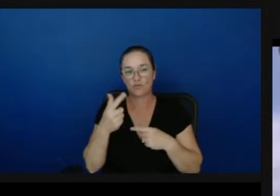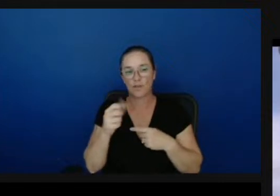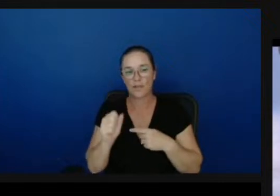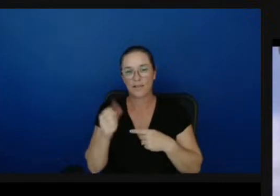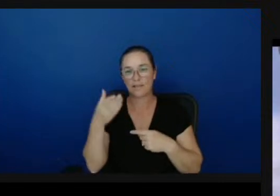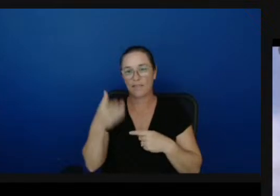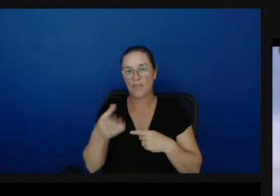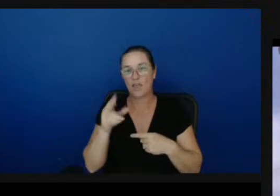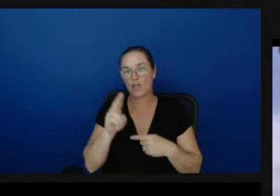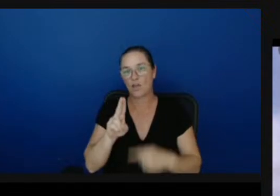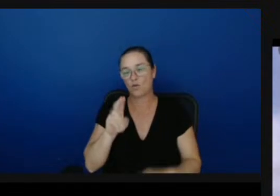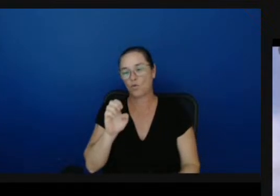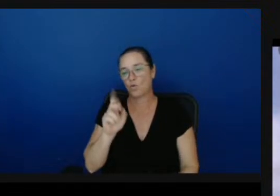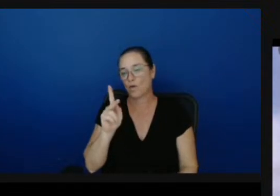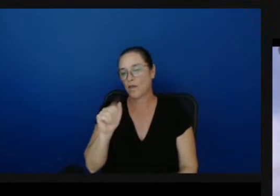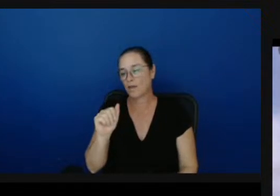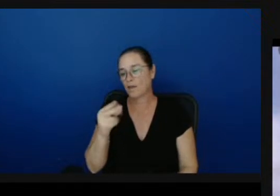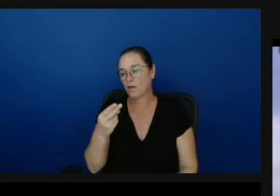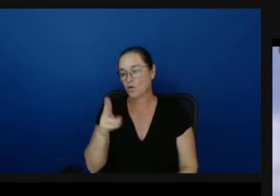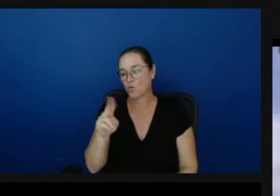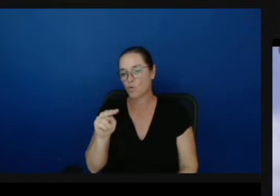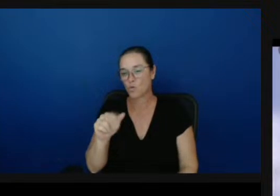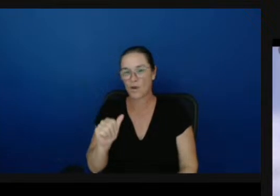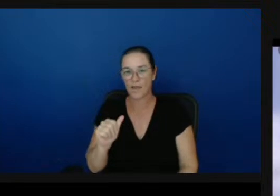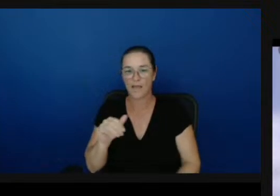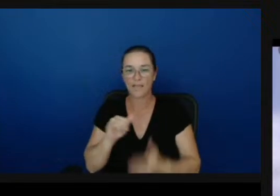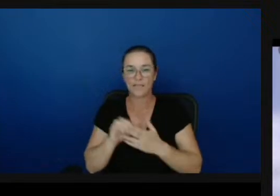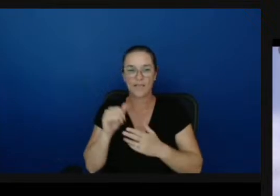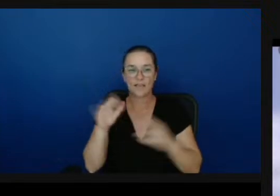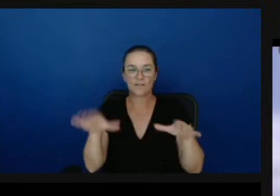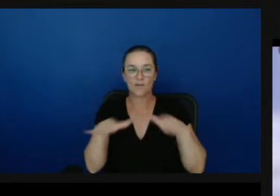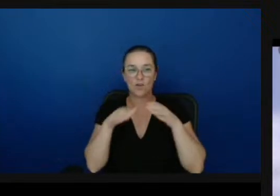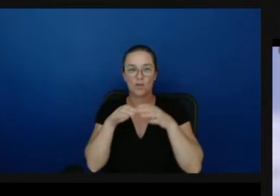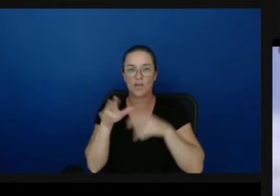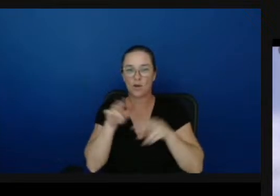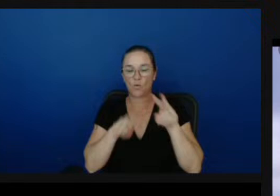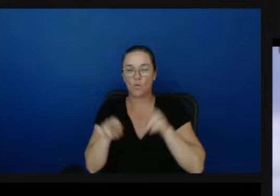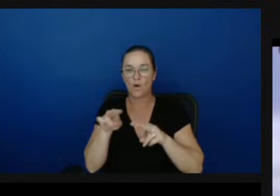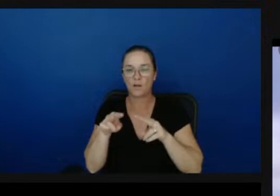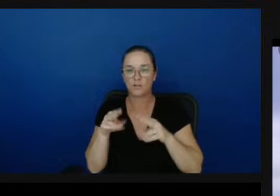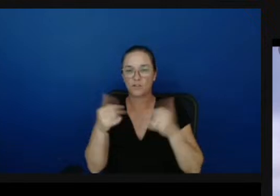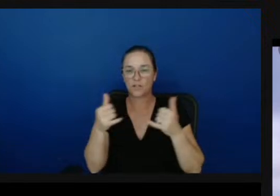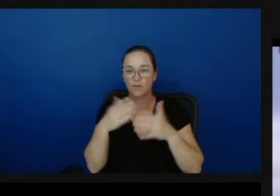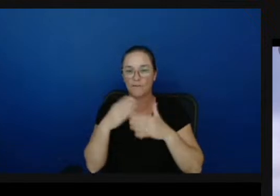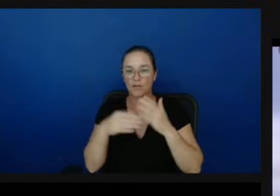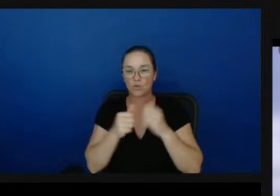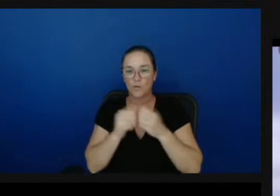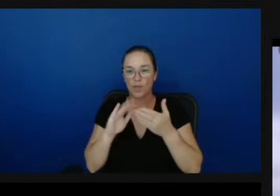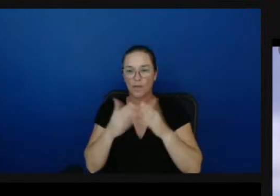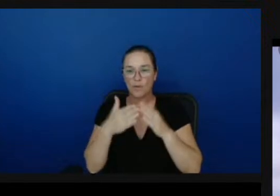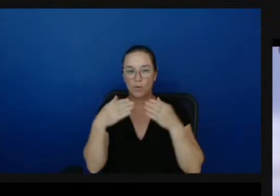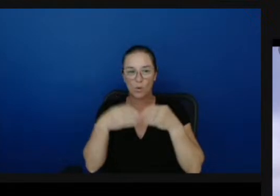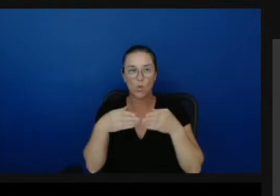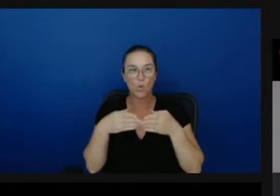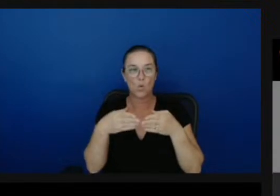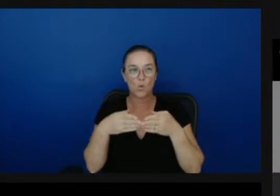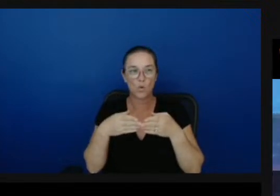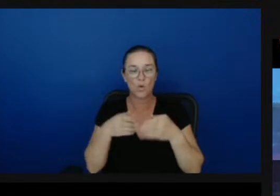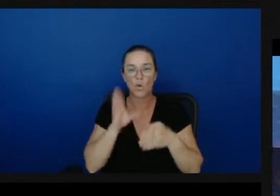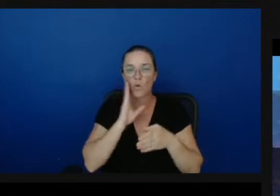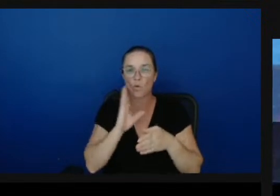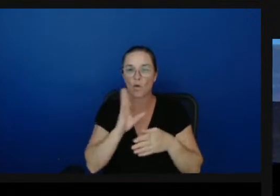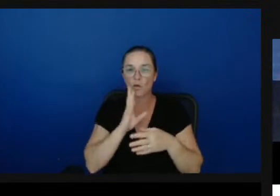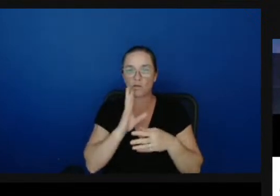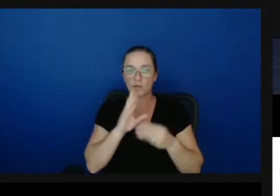Uikahuna. So that's Volcano Watch. We'll wrap it up with Community Corner. In our Community Corner, we'll mention